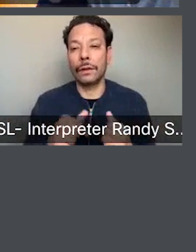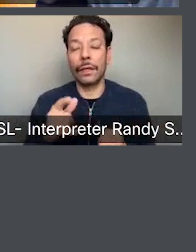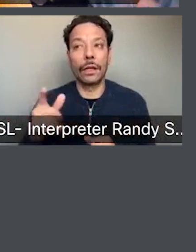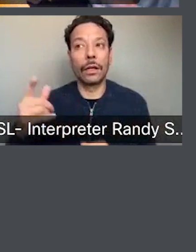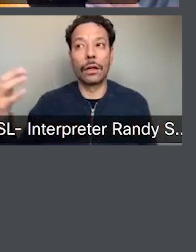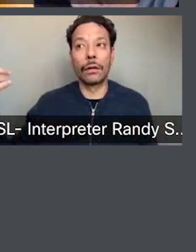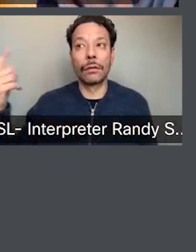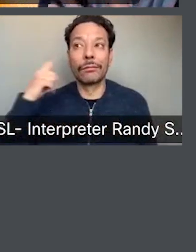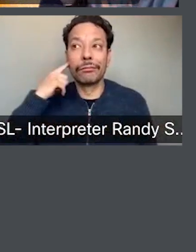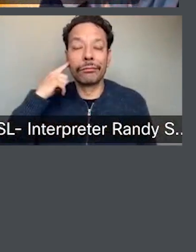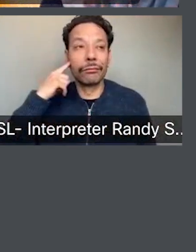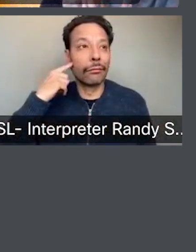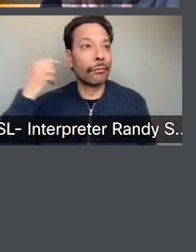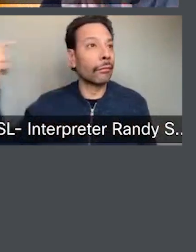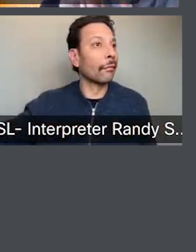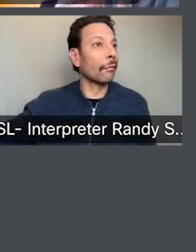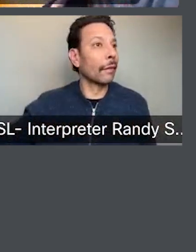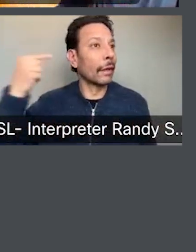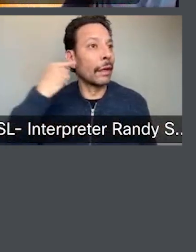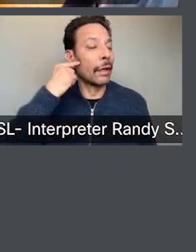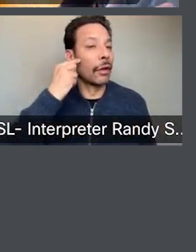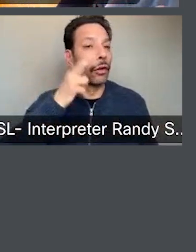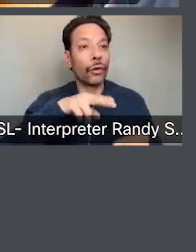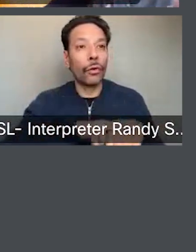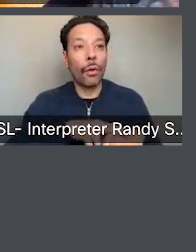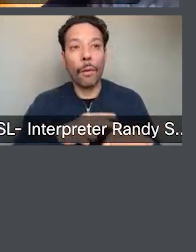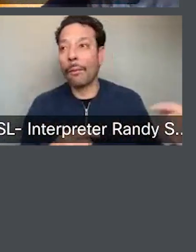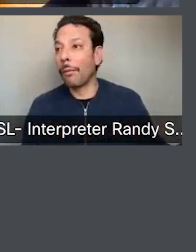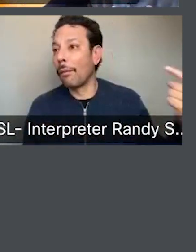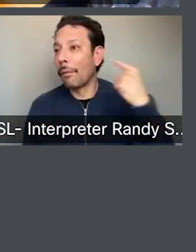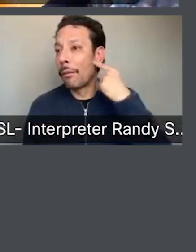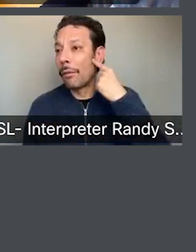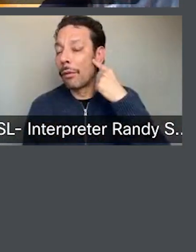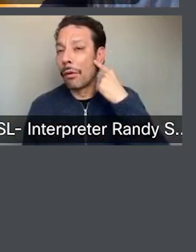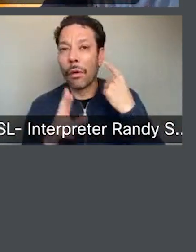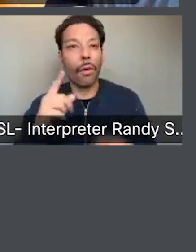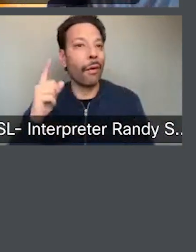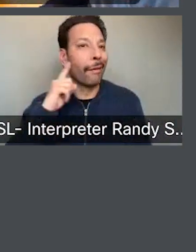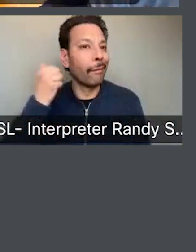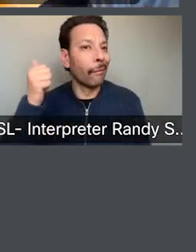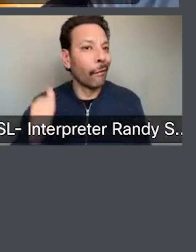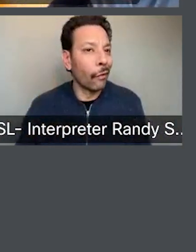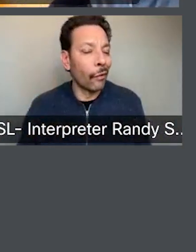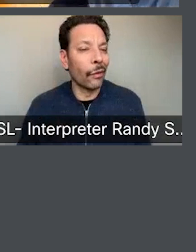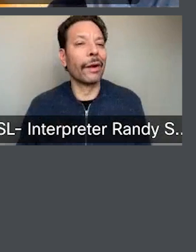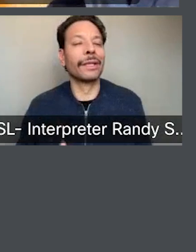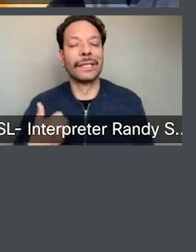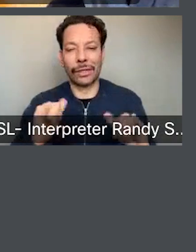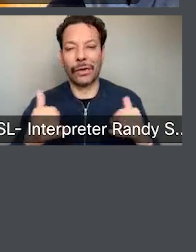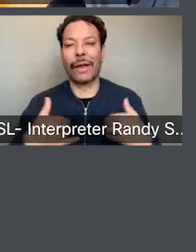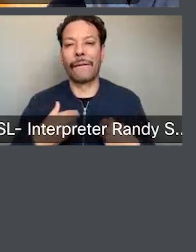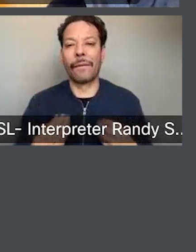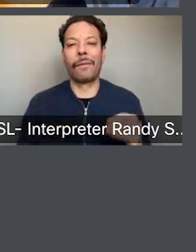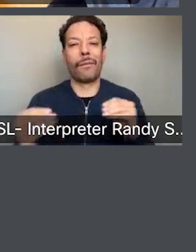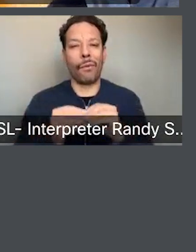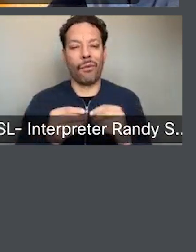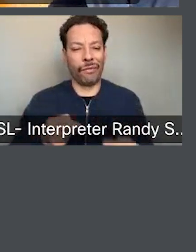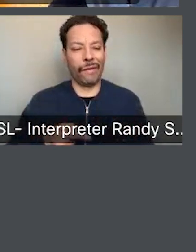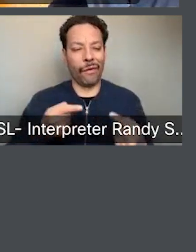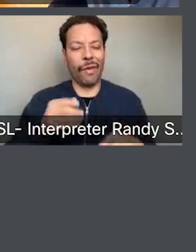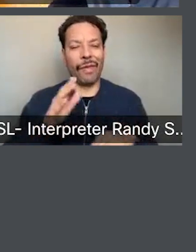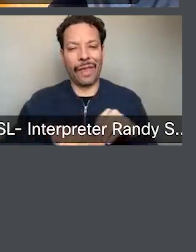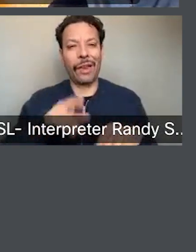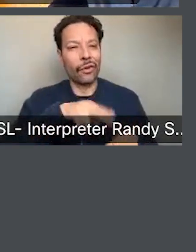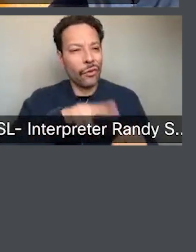noise is going towards their normal hearing ear or towards their poor hearing ear, they're going to have more difficulty than their normal